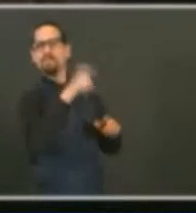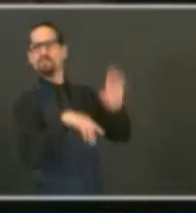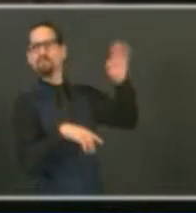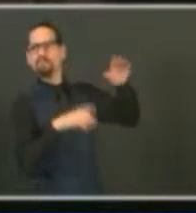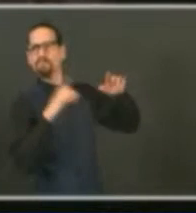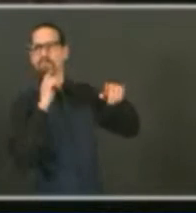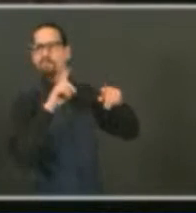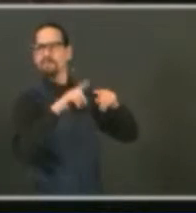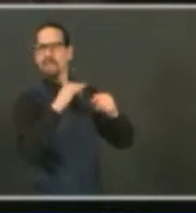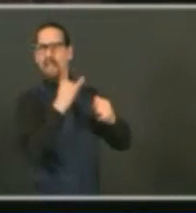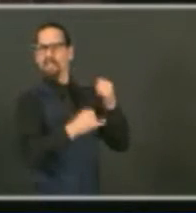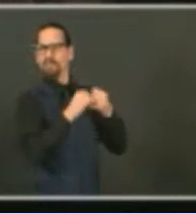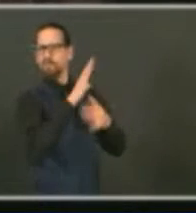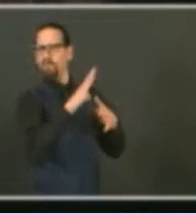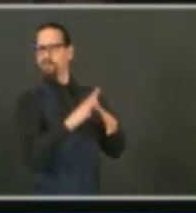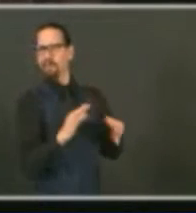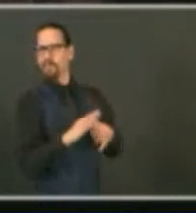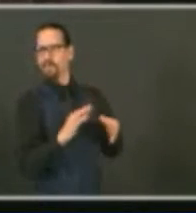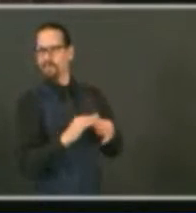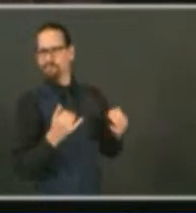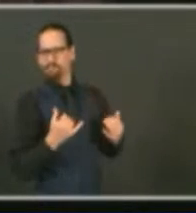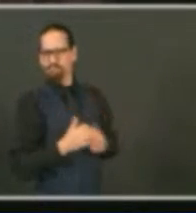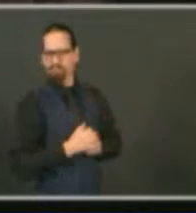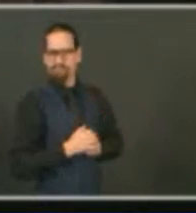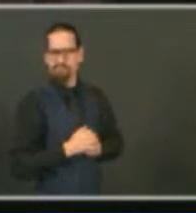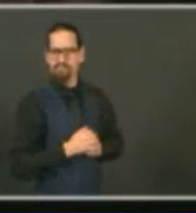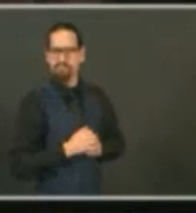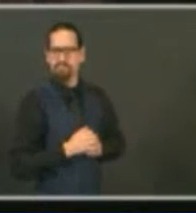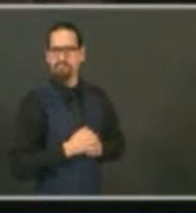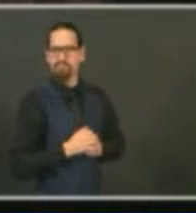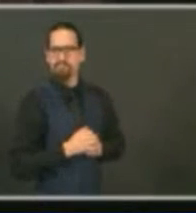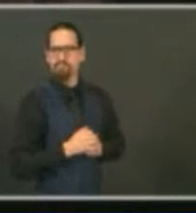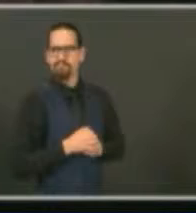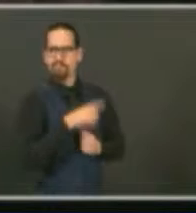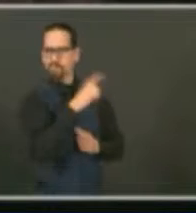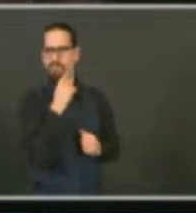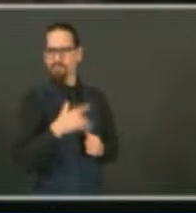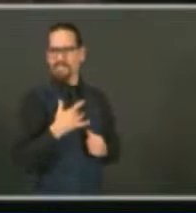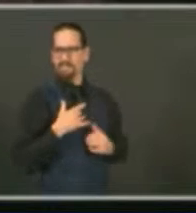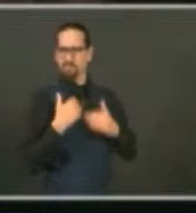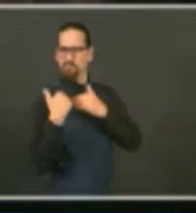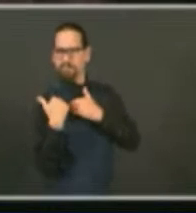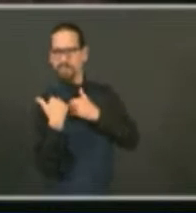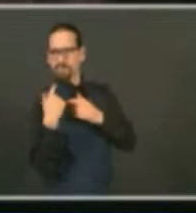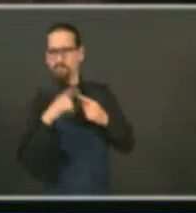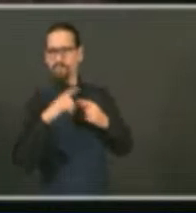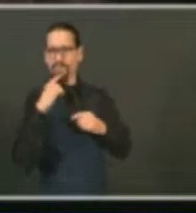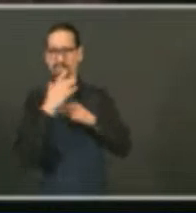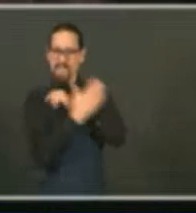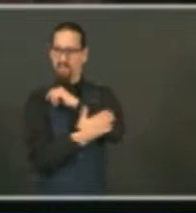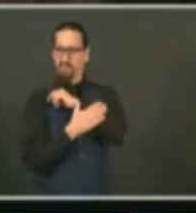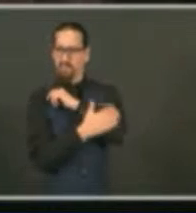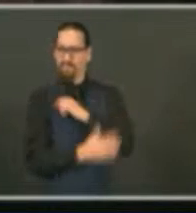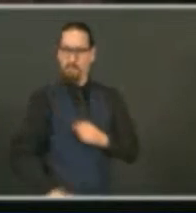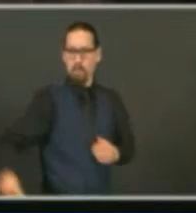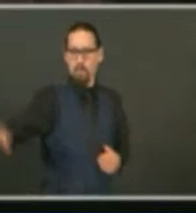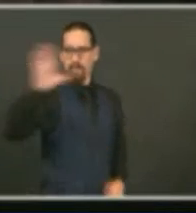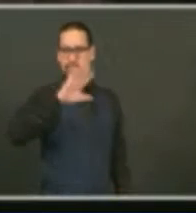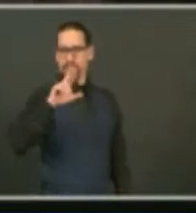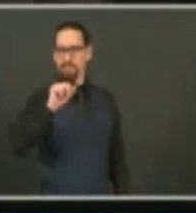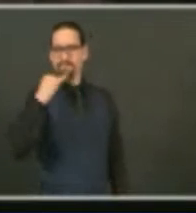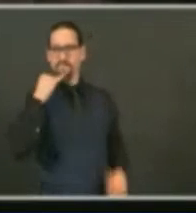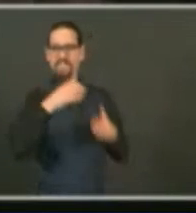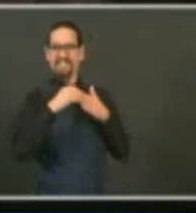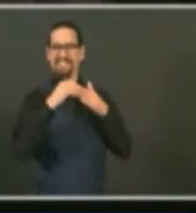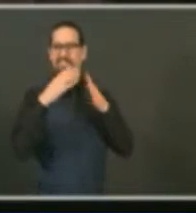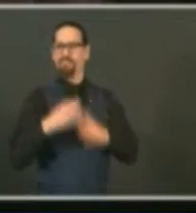remarks, what about, don't you feel responsibility to the country? If the leader of the free world asks